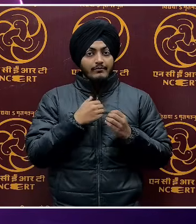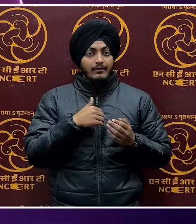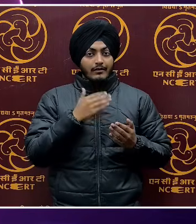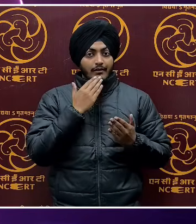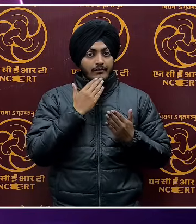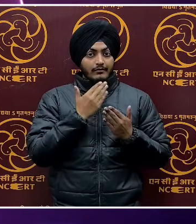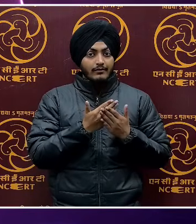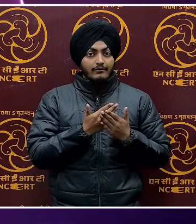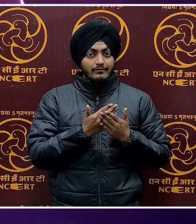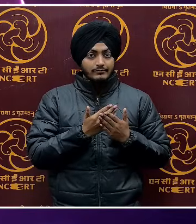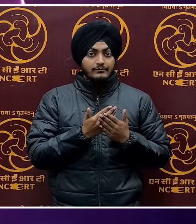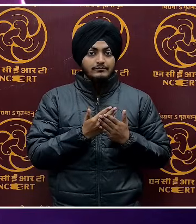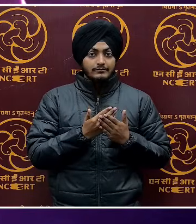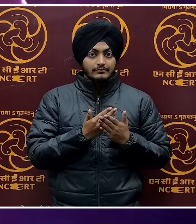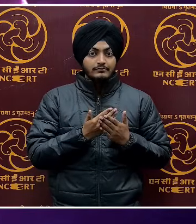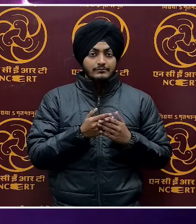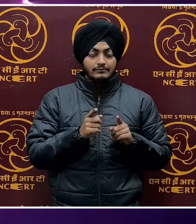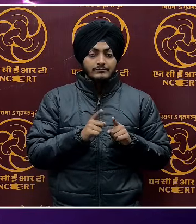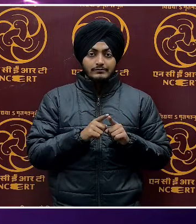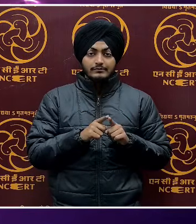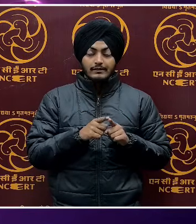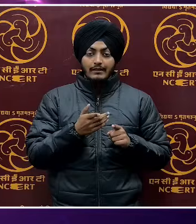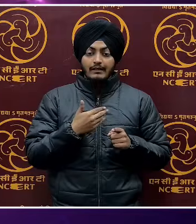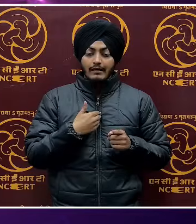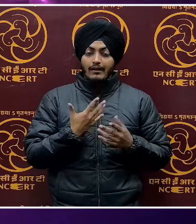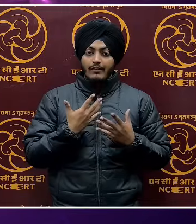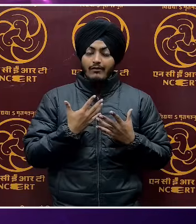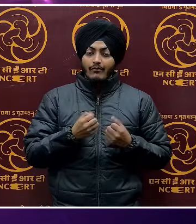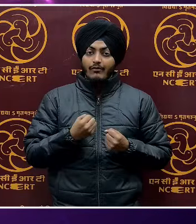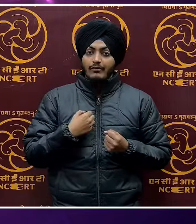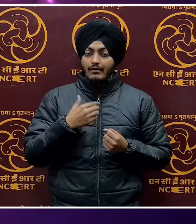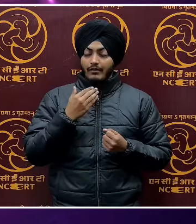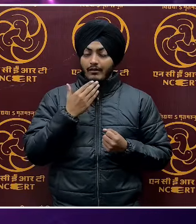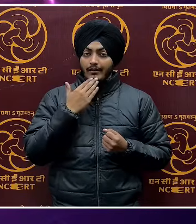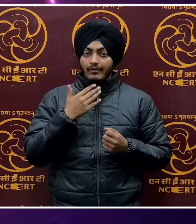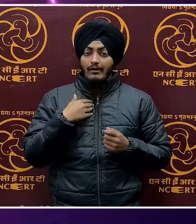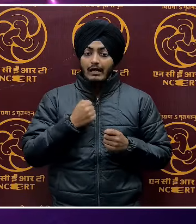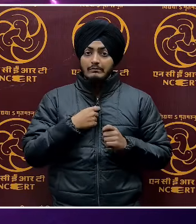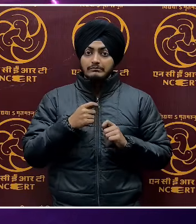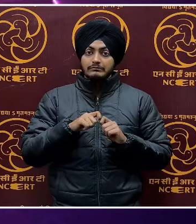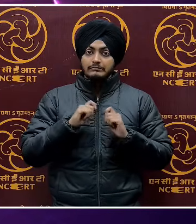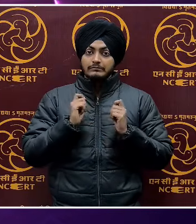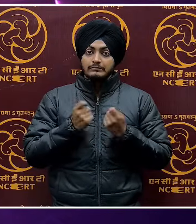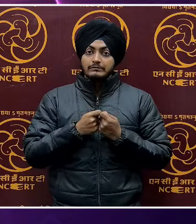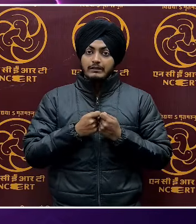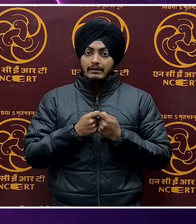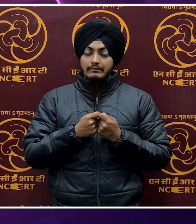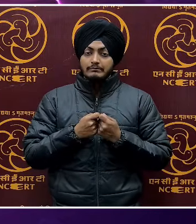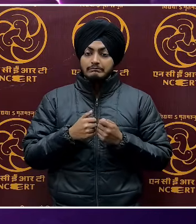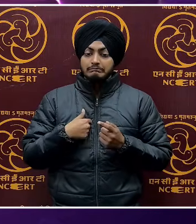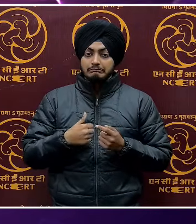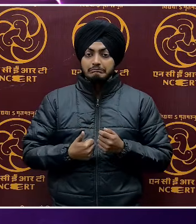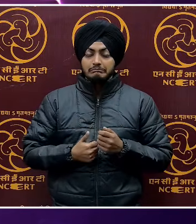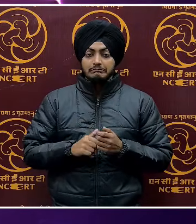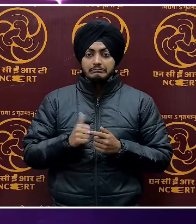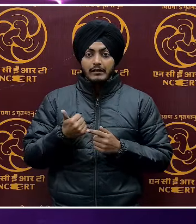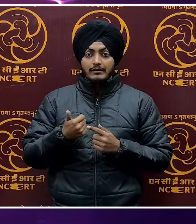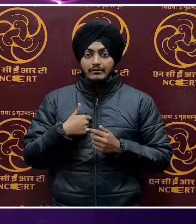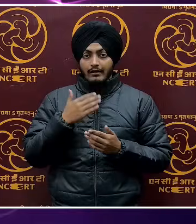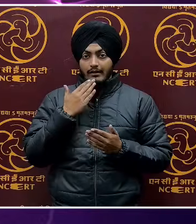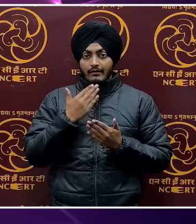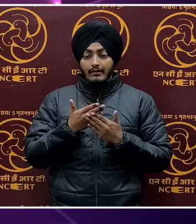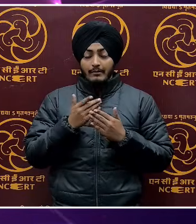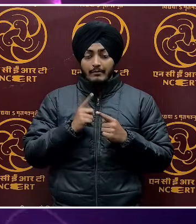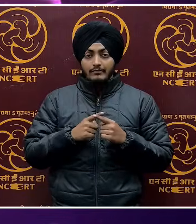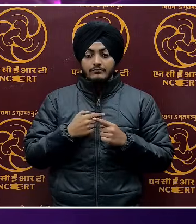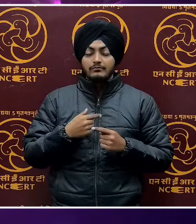contribution to this session in ISL, and I would like to thank my entire team for making this session a success. Thank you so much.